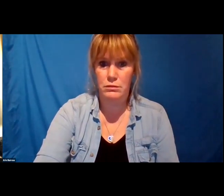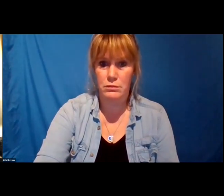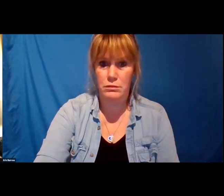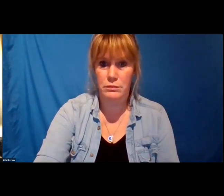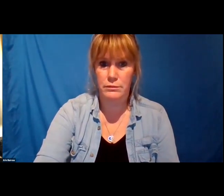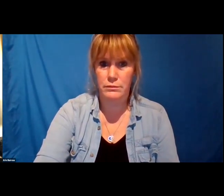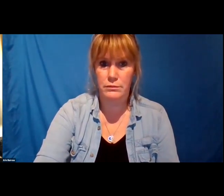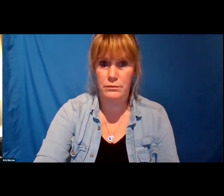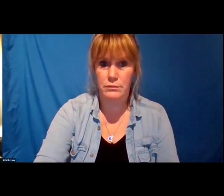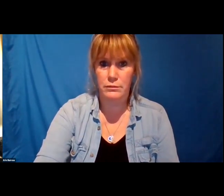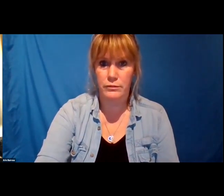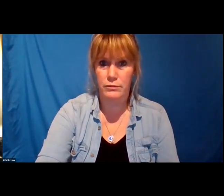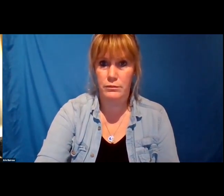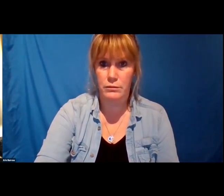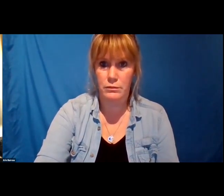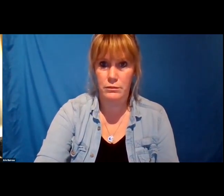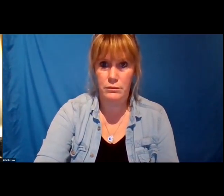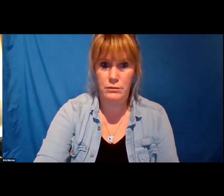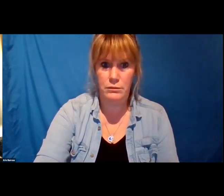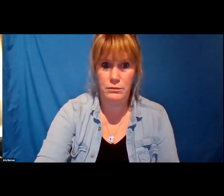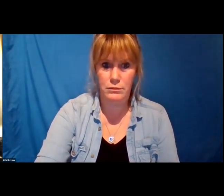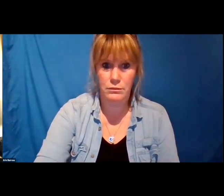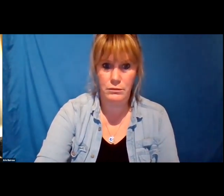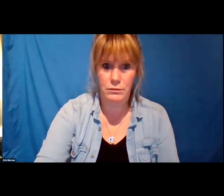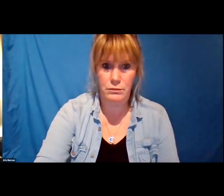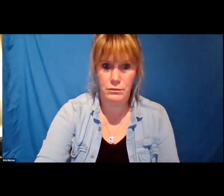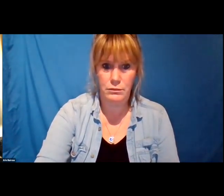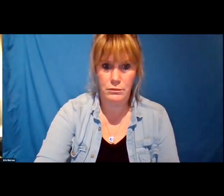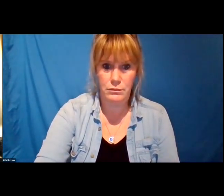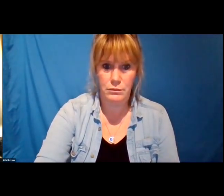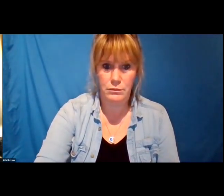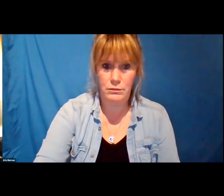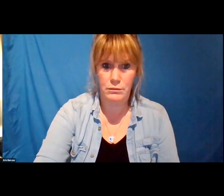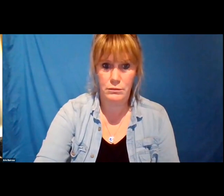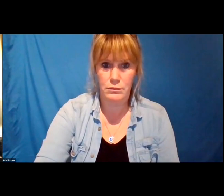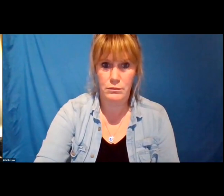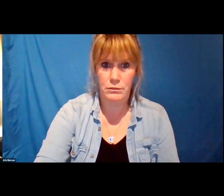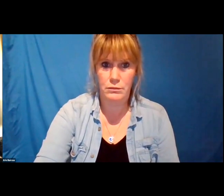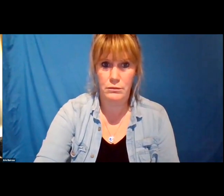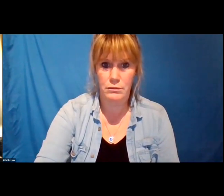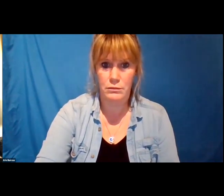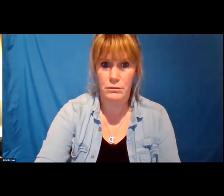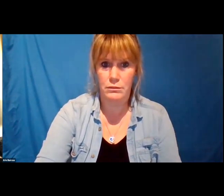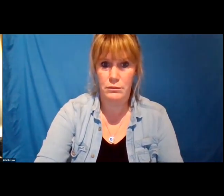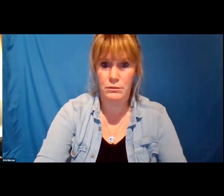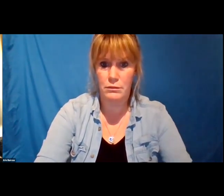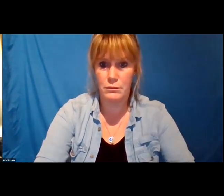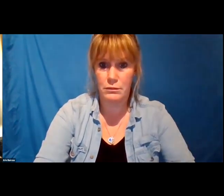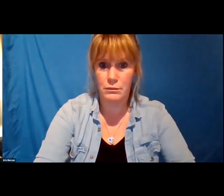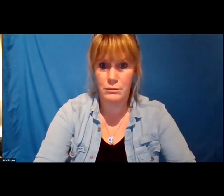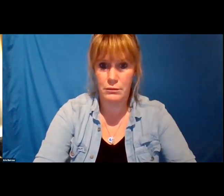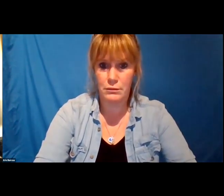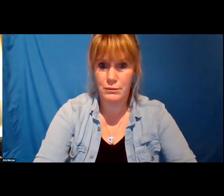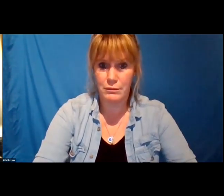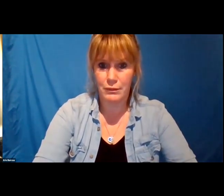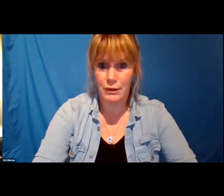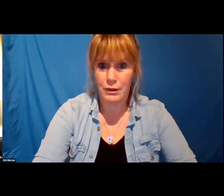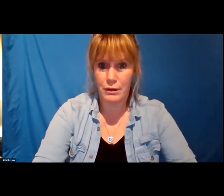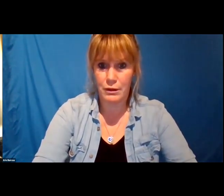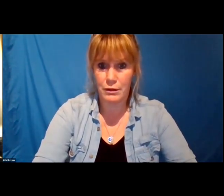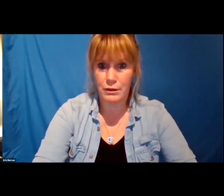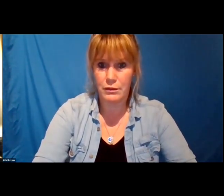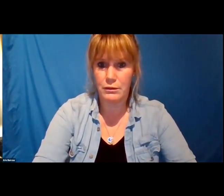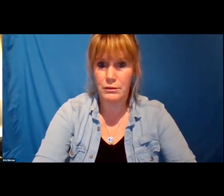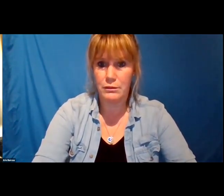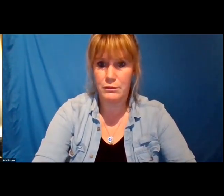with cropped henna hair under a purple trilby hat. This week, we're celebrating our